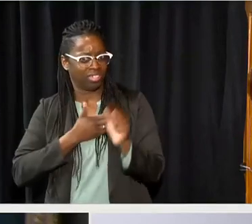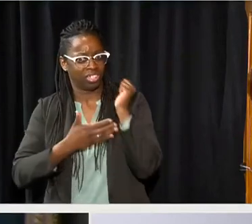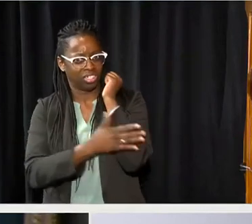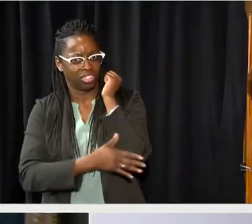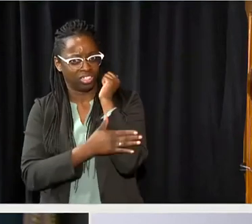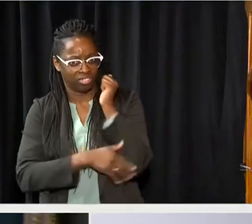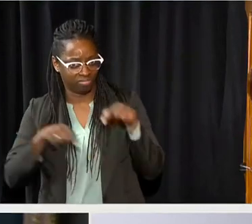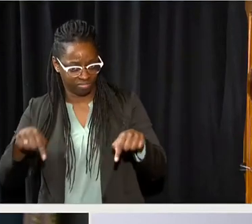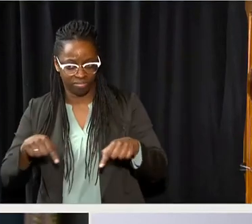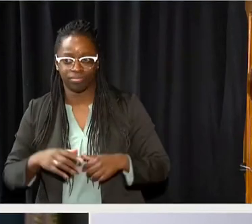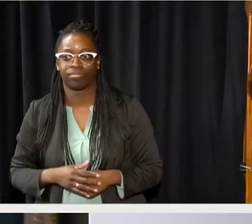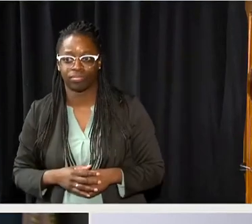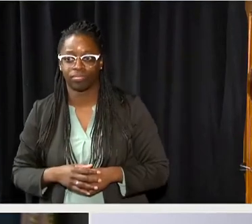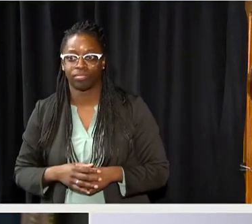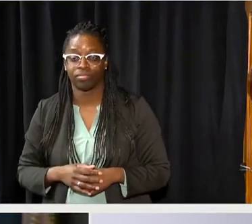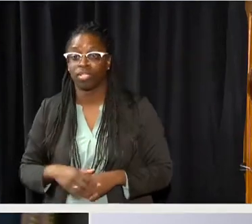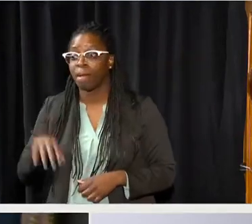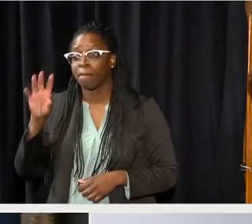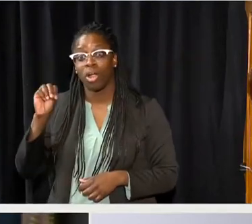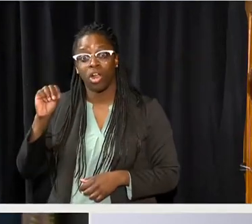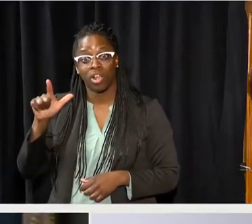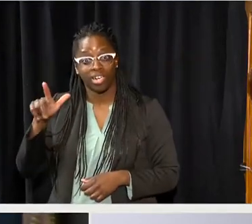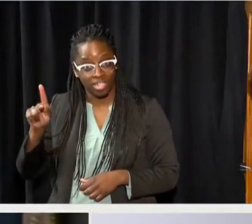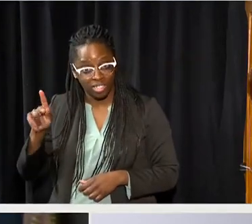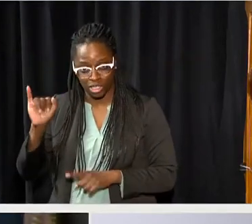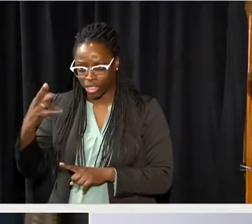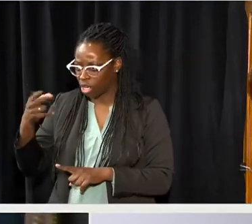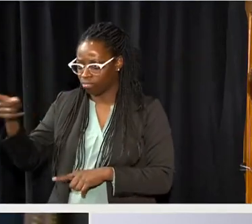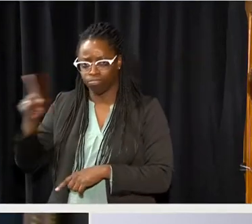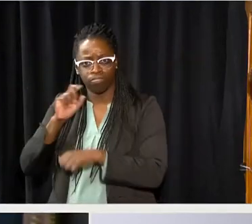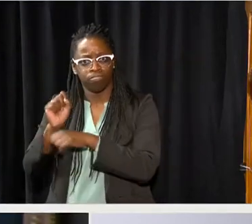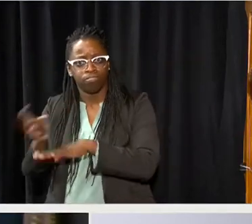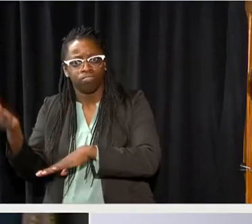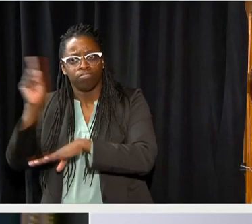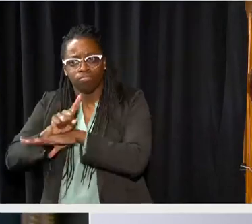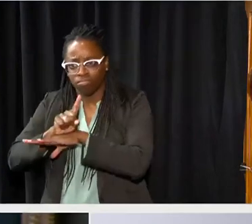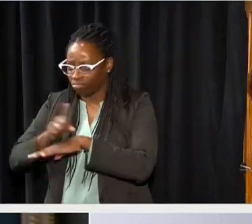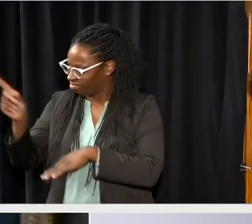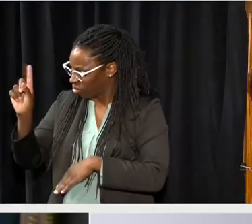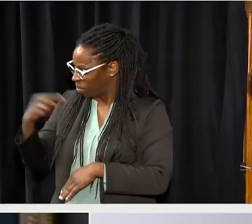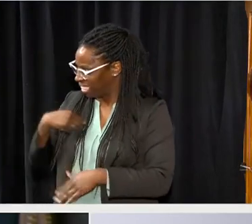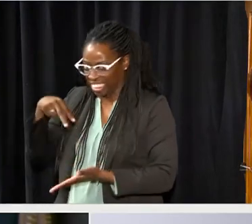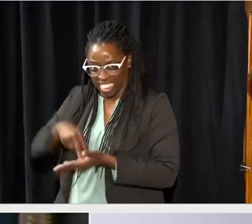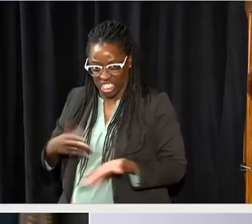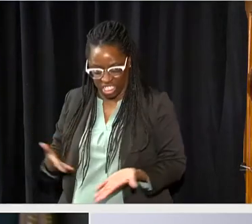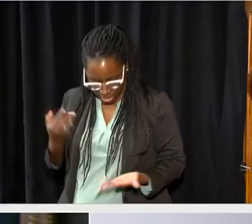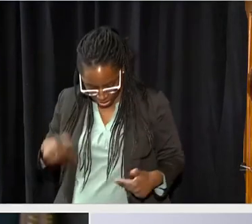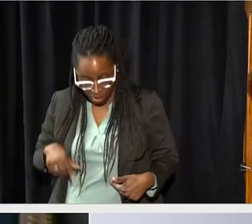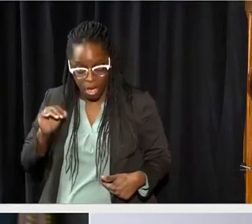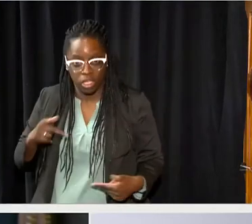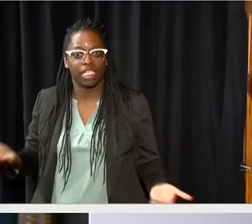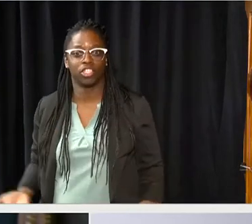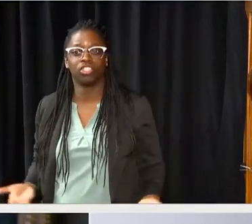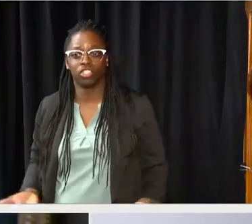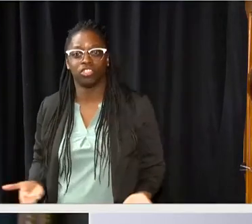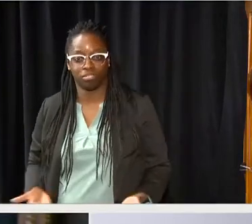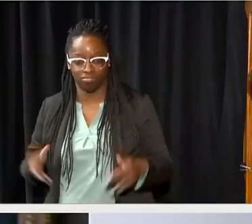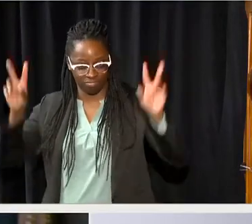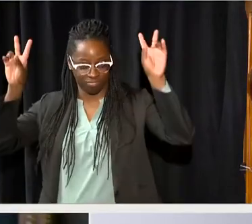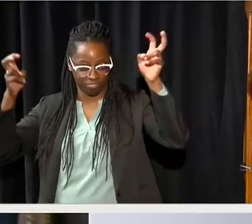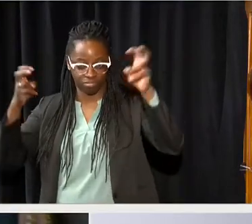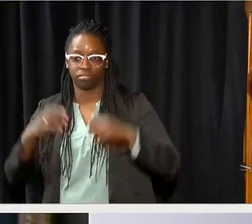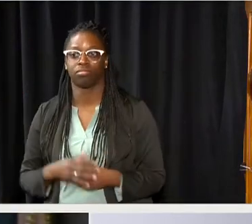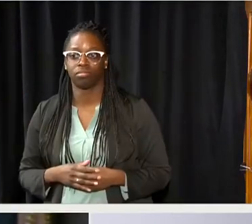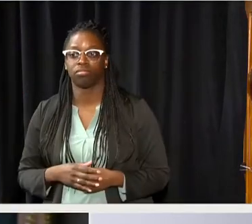Jr. stood right here in this well, right where I'm standing now, and said, quote, "It is from